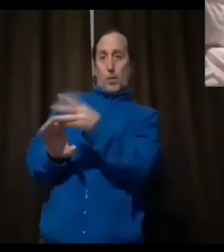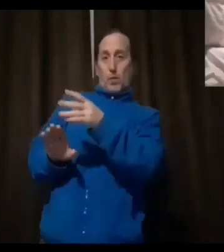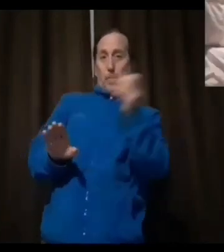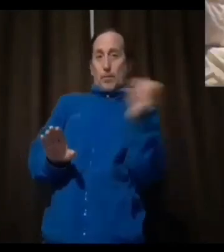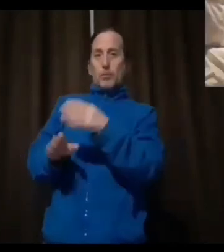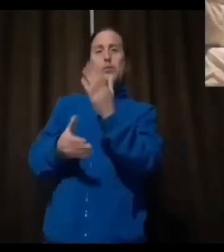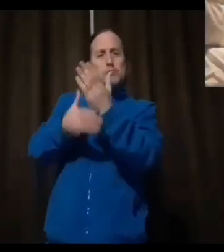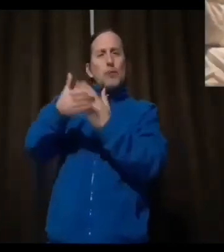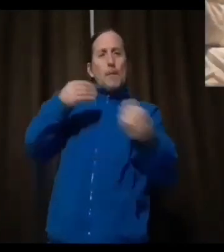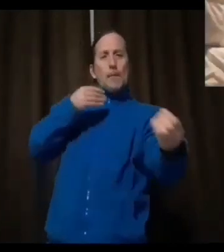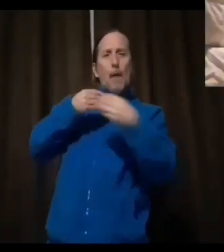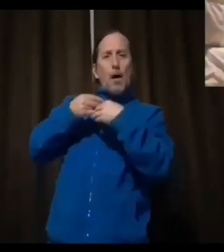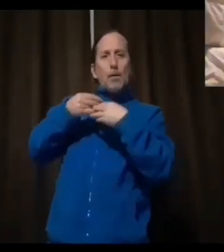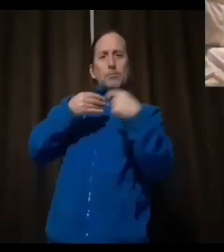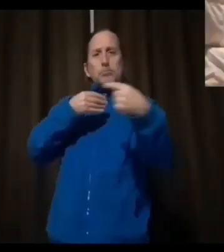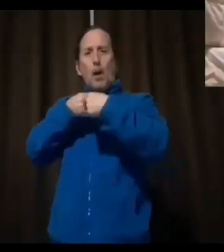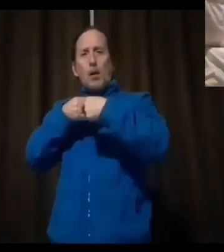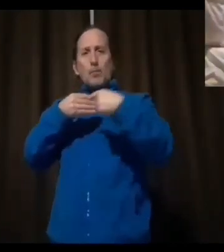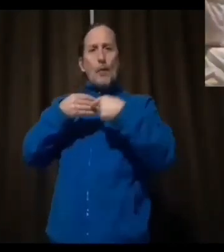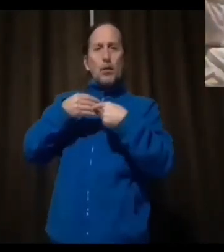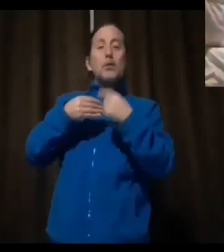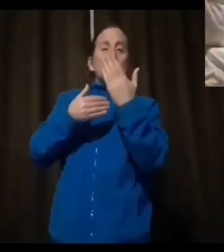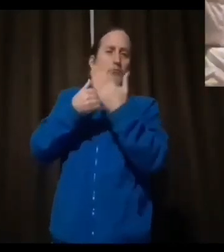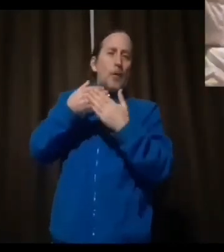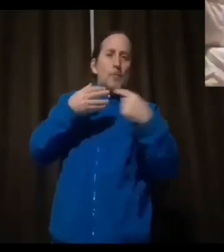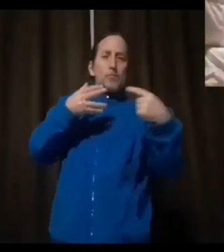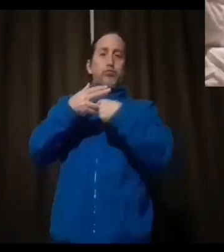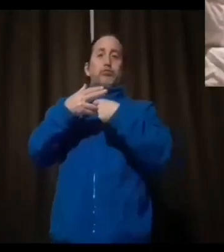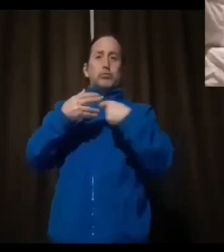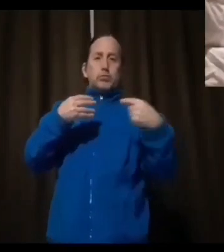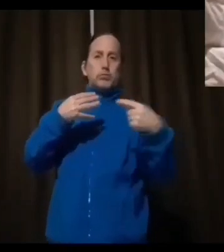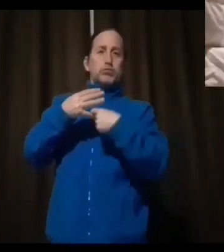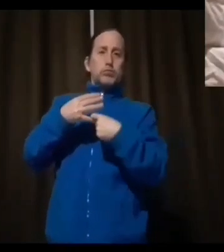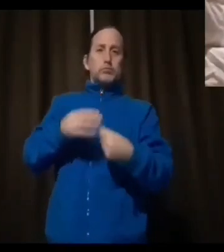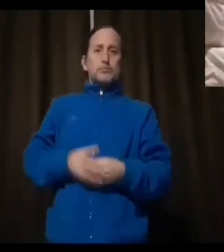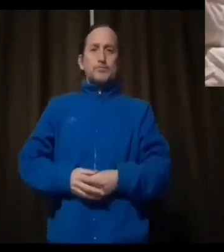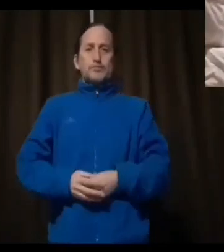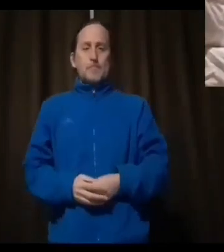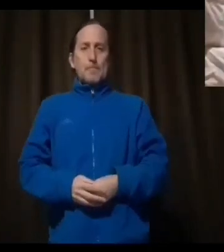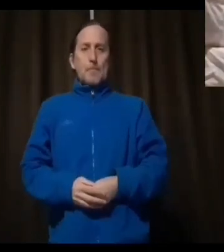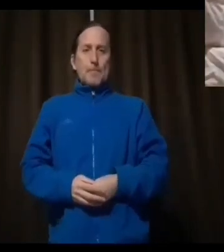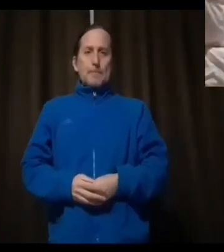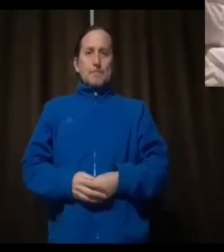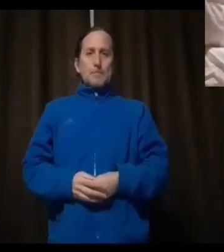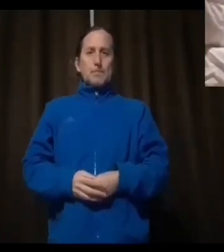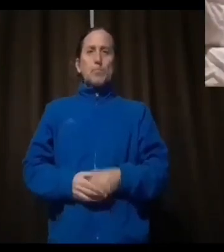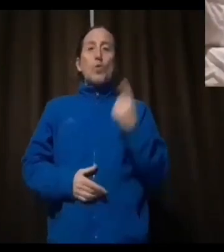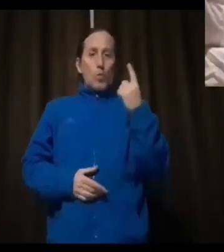will. And here we go. Alright, one hit the front screen. Yeah,